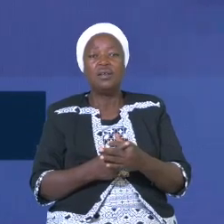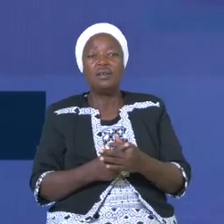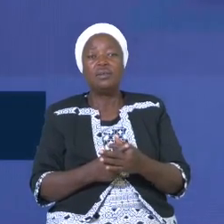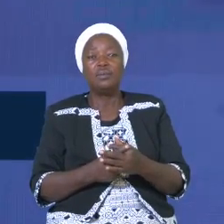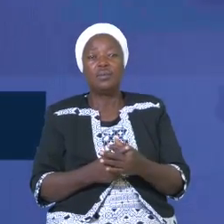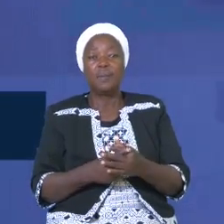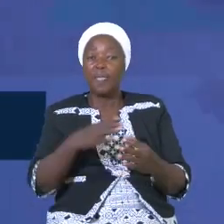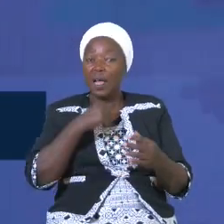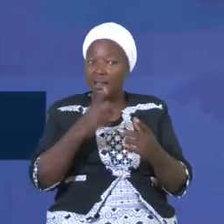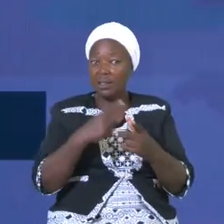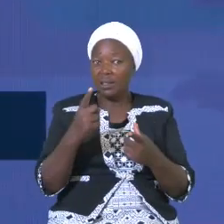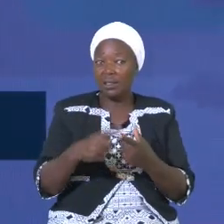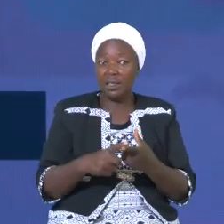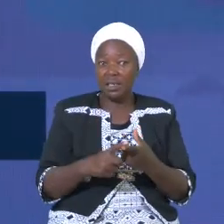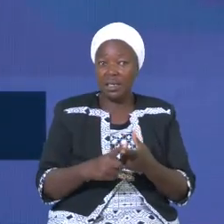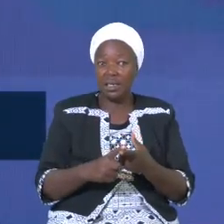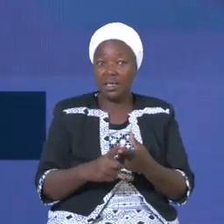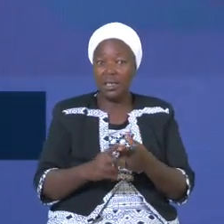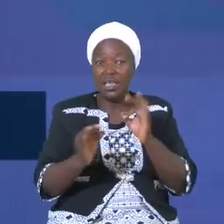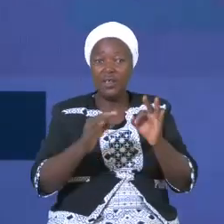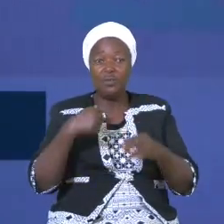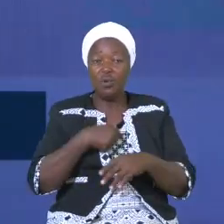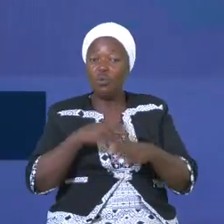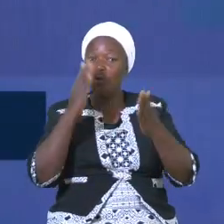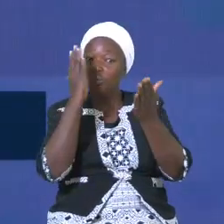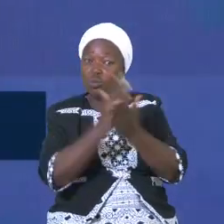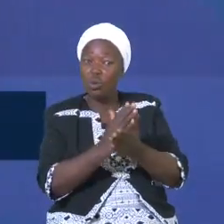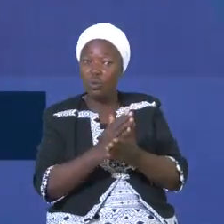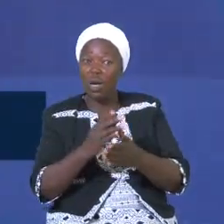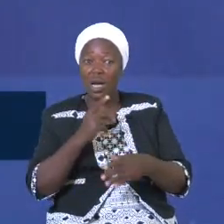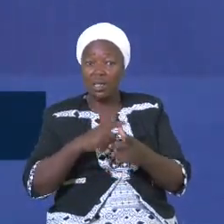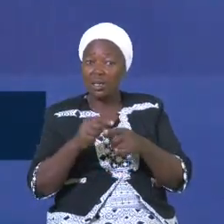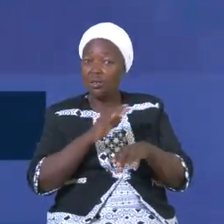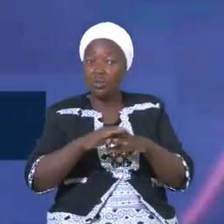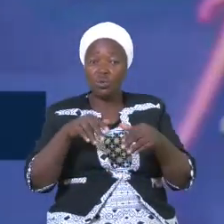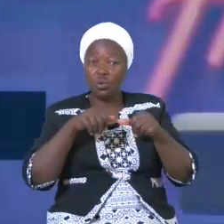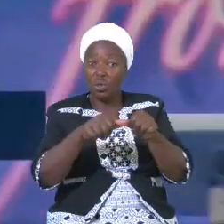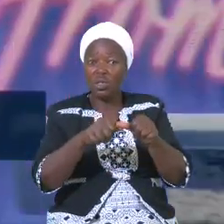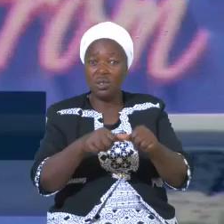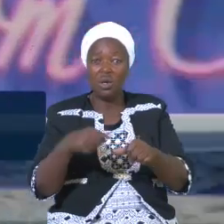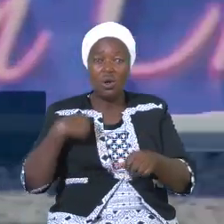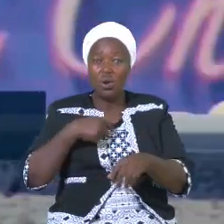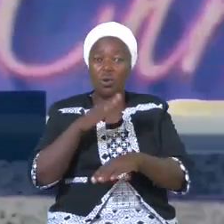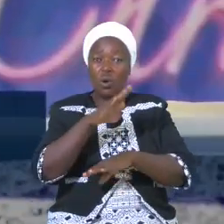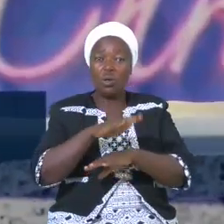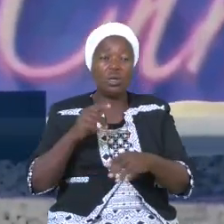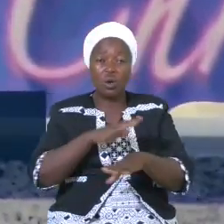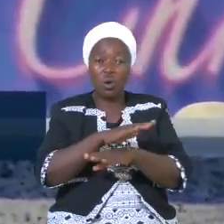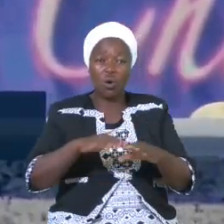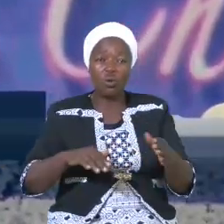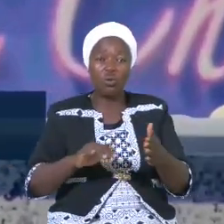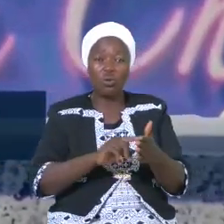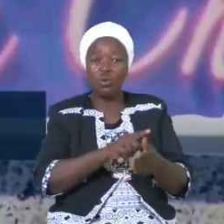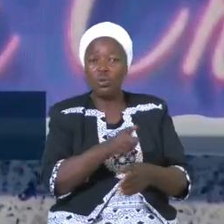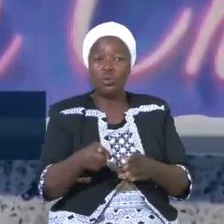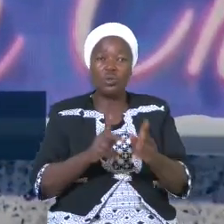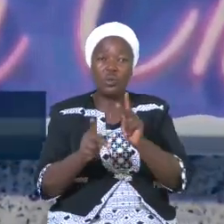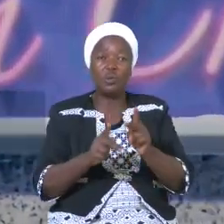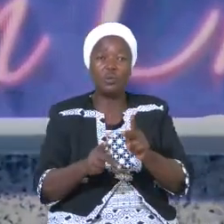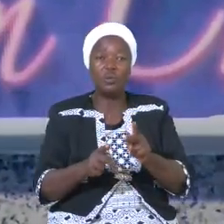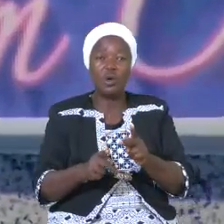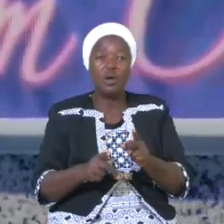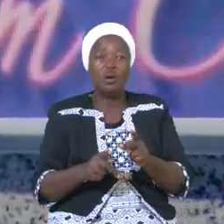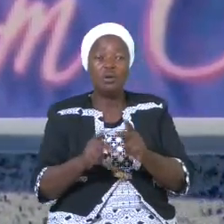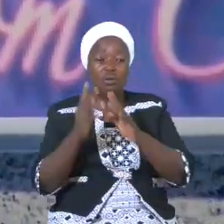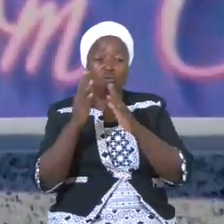and then if we stop if we don't continue because such people drop out